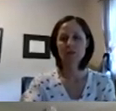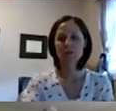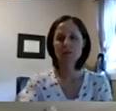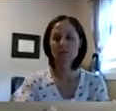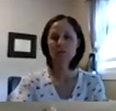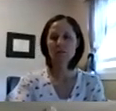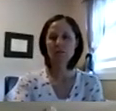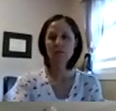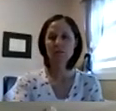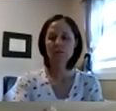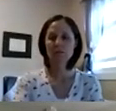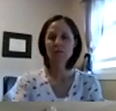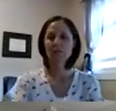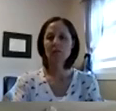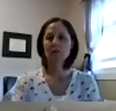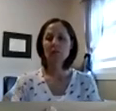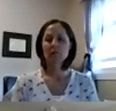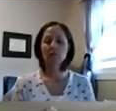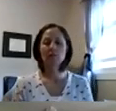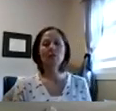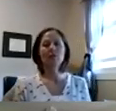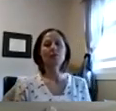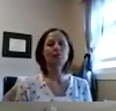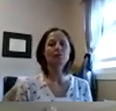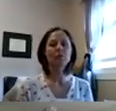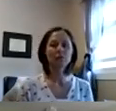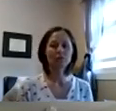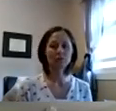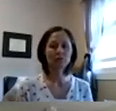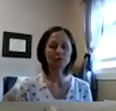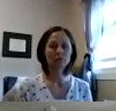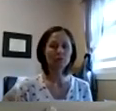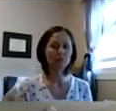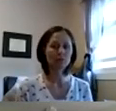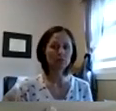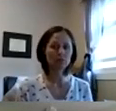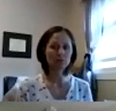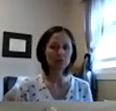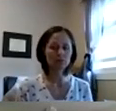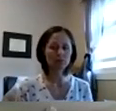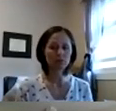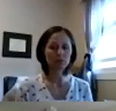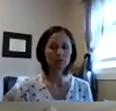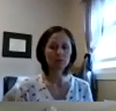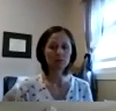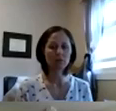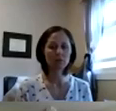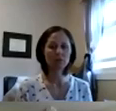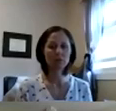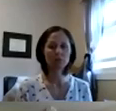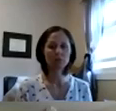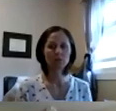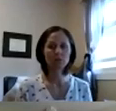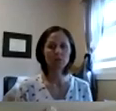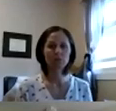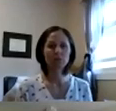thank them for this outstanding webinar series that they've been doing this spring. It's really brought us some interesting topics to take a look